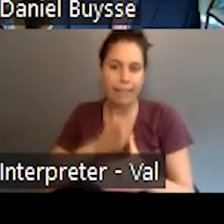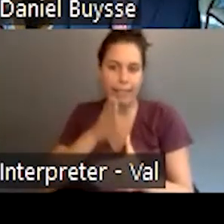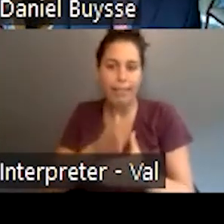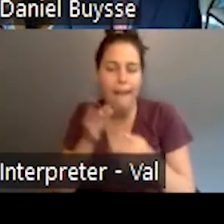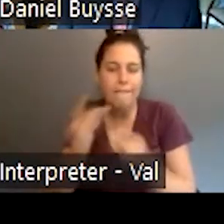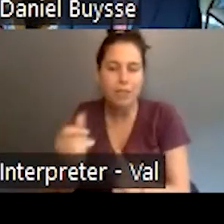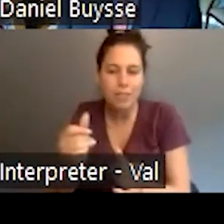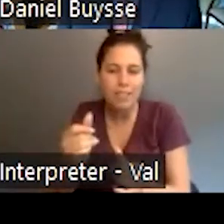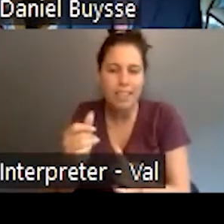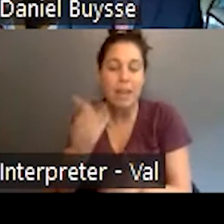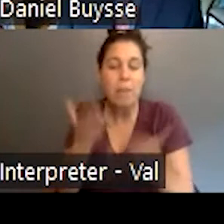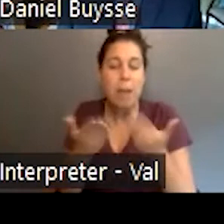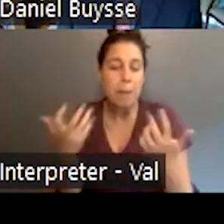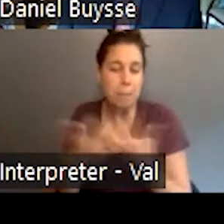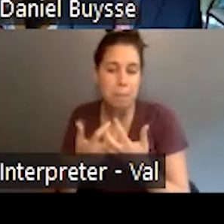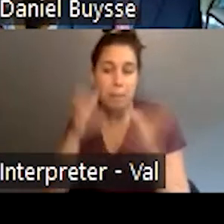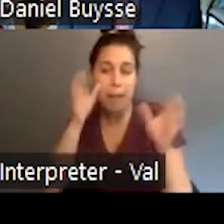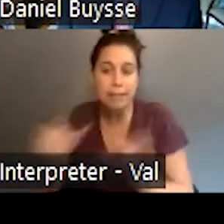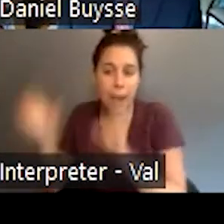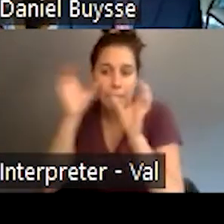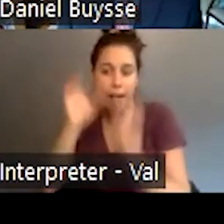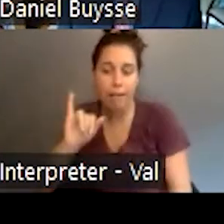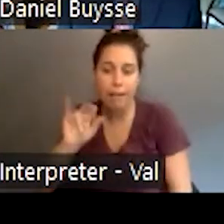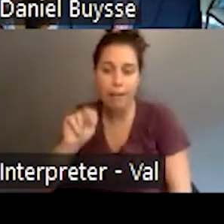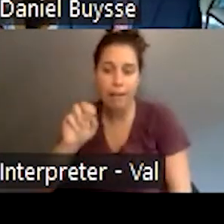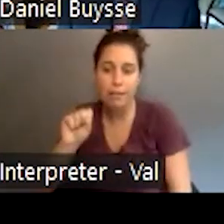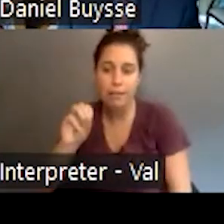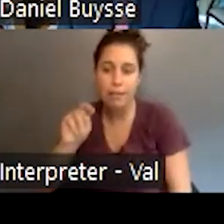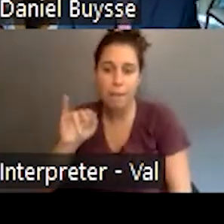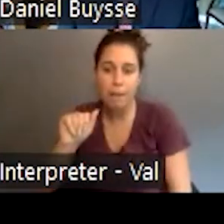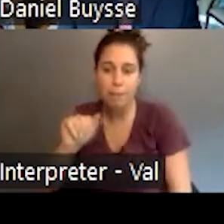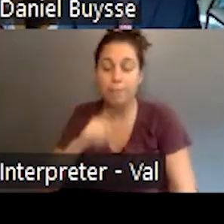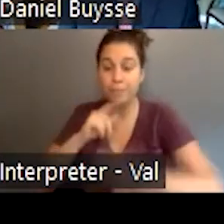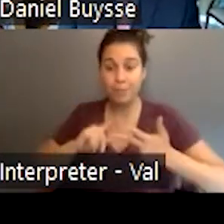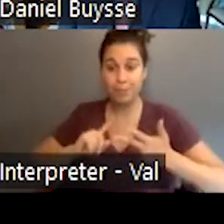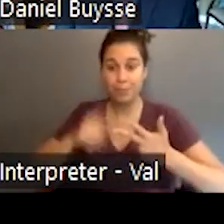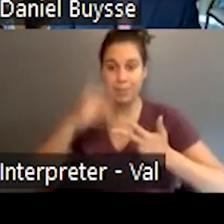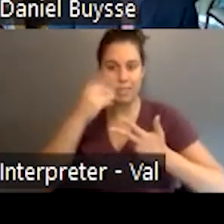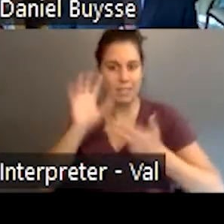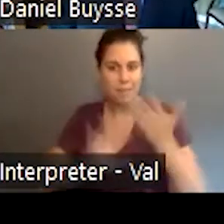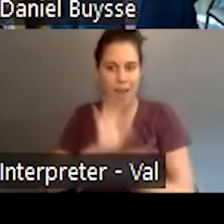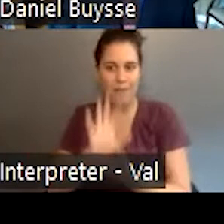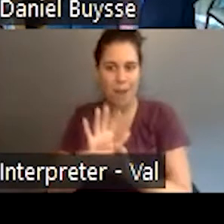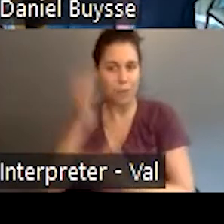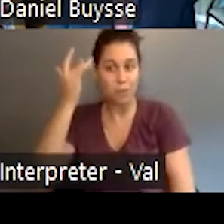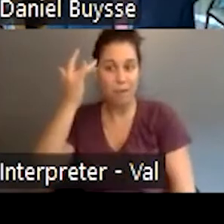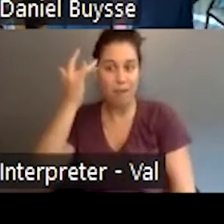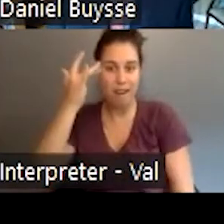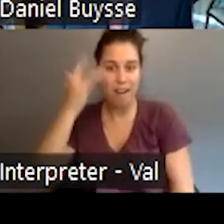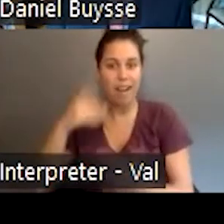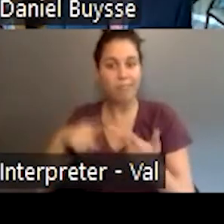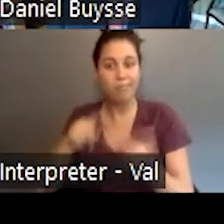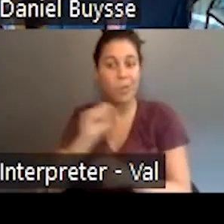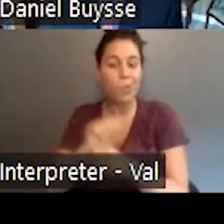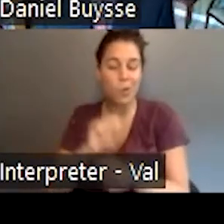be characteristic of insomnia. Individual 3 may sleep for 5 hours because that person is working